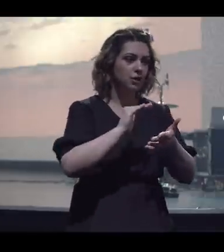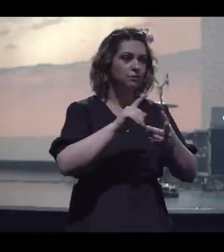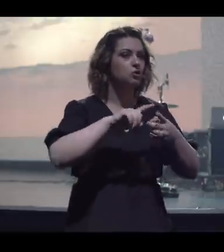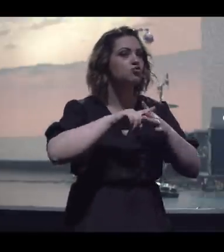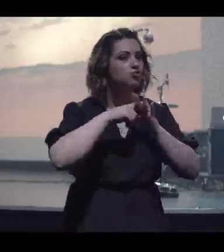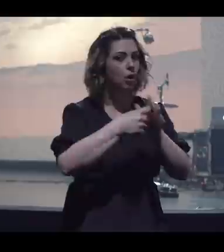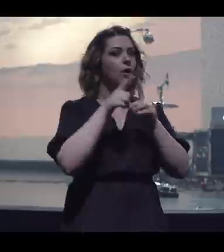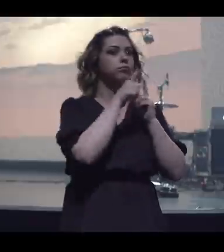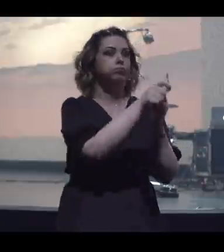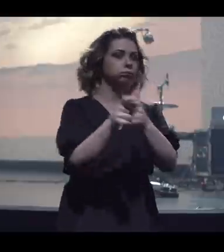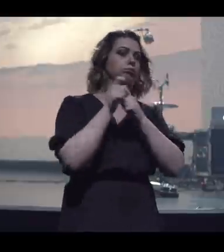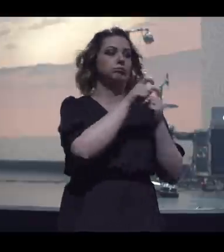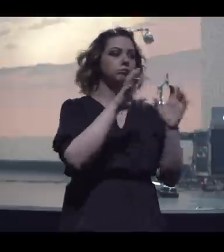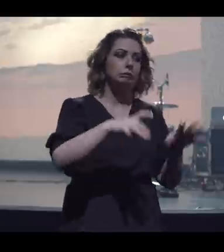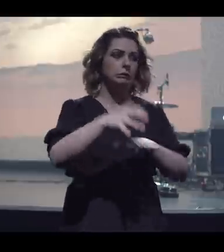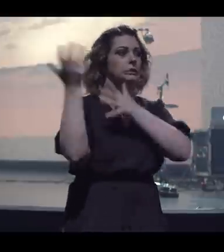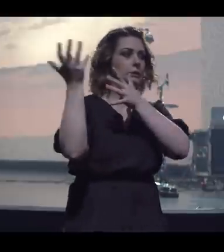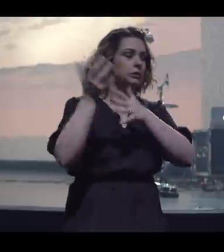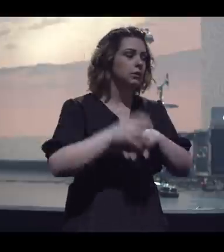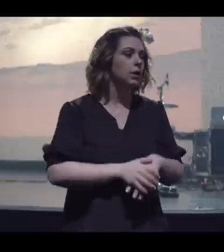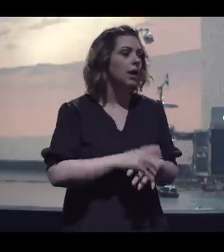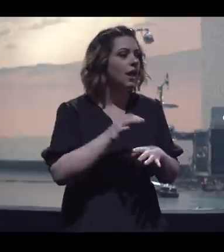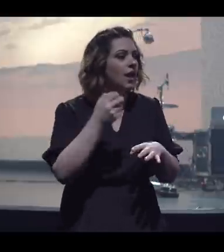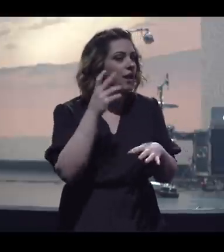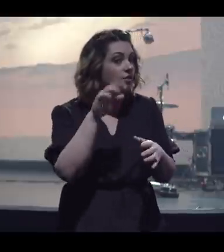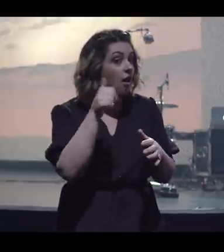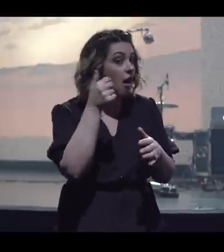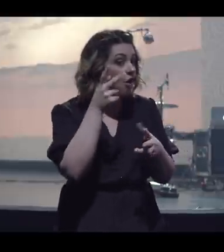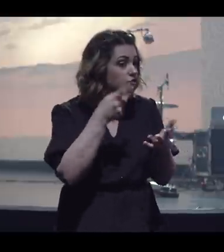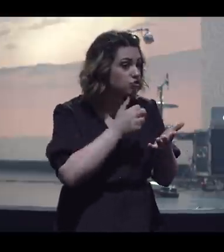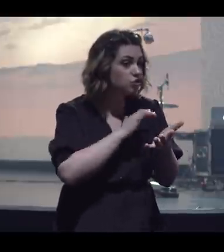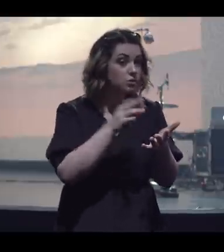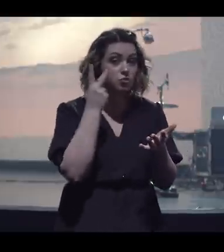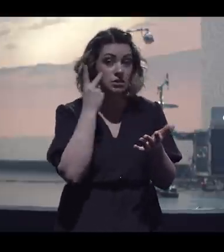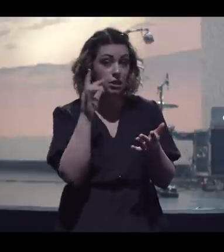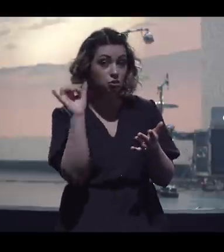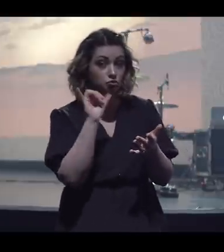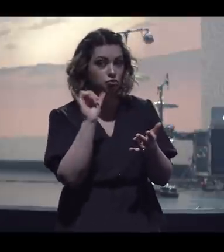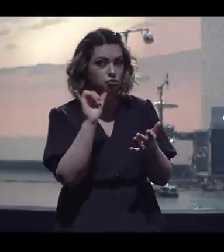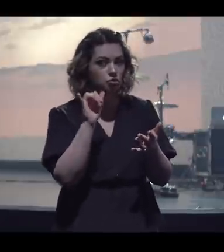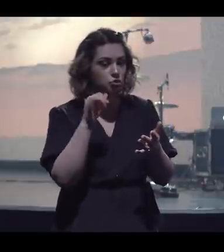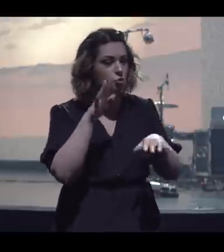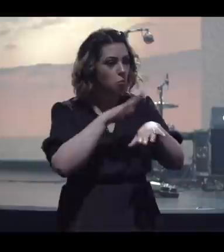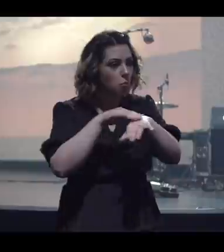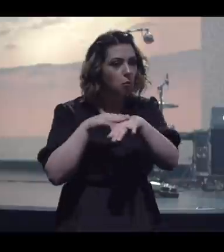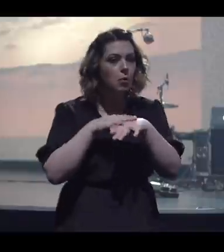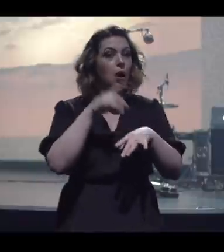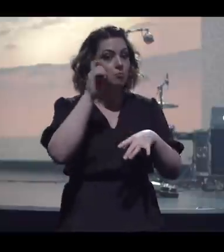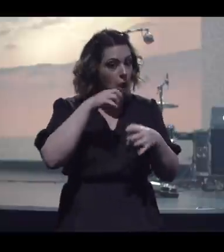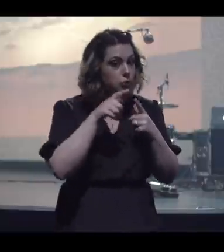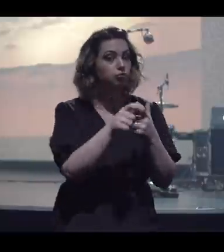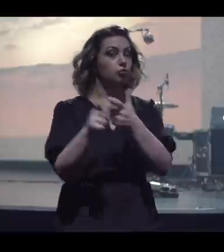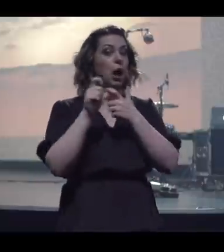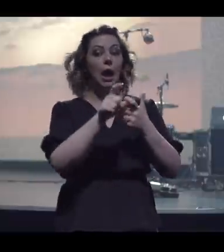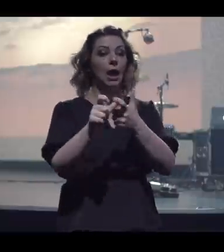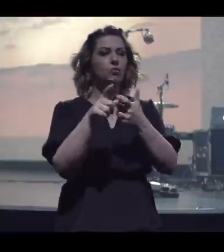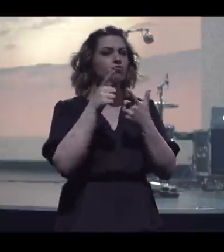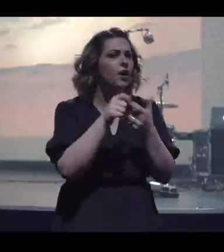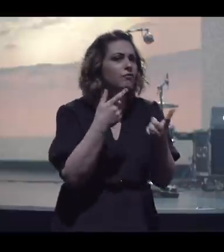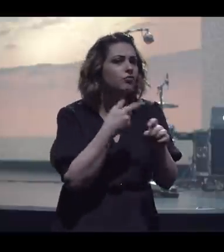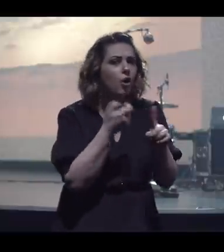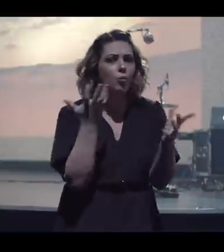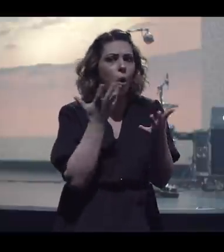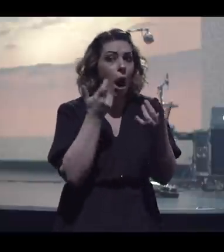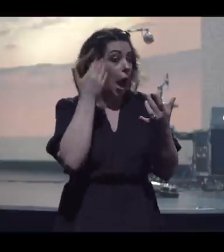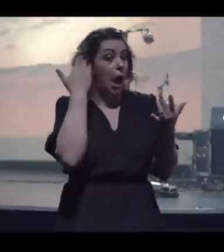running. And then the other sheep are going, hey, he's running. I wonder if we should be running. So they all start to run and go, what are we running from? I don't know, but I'm scared to